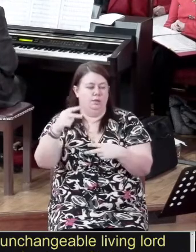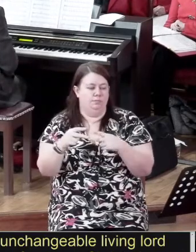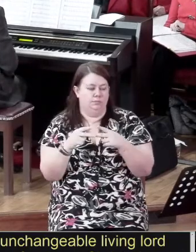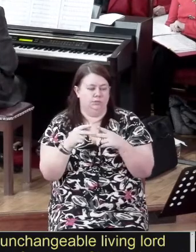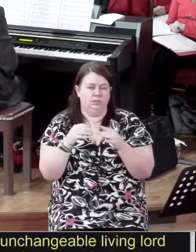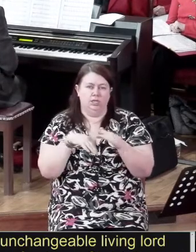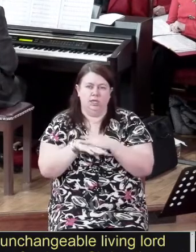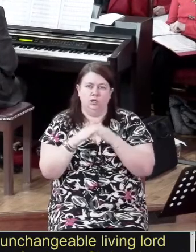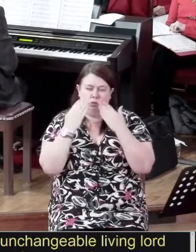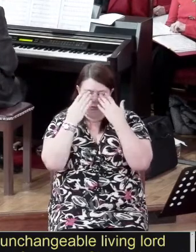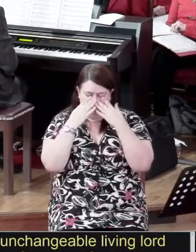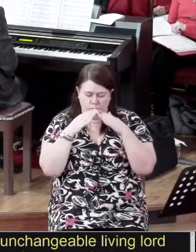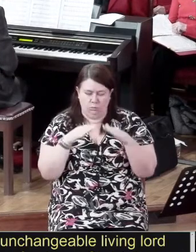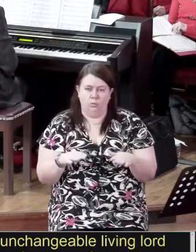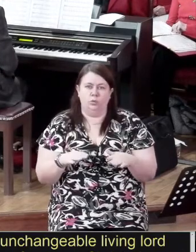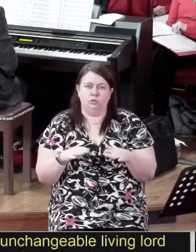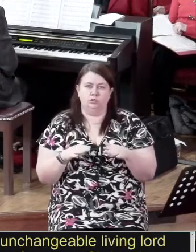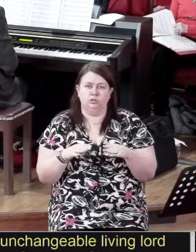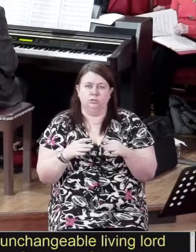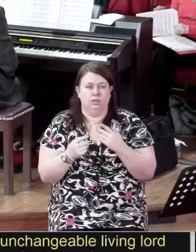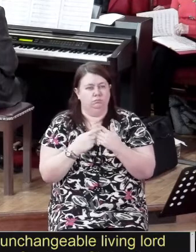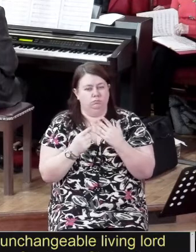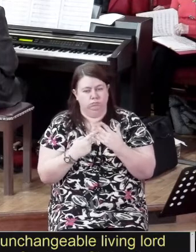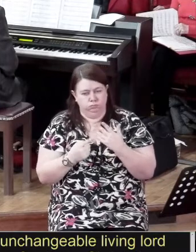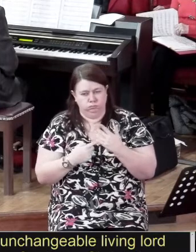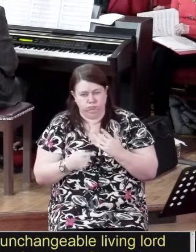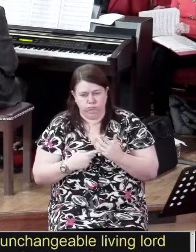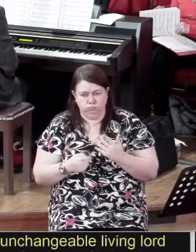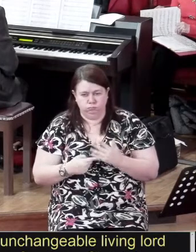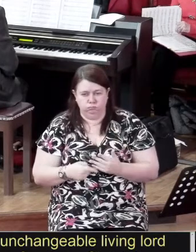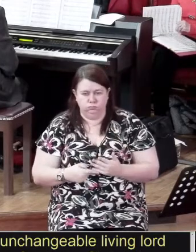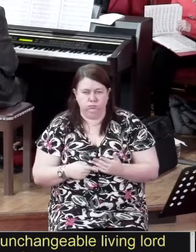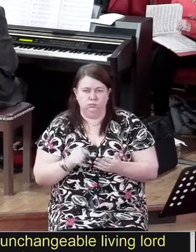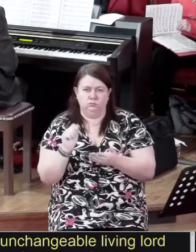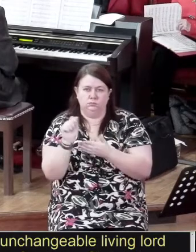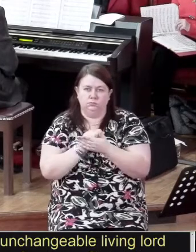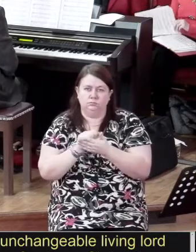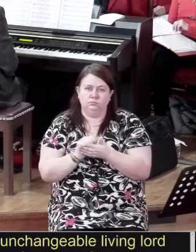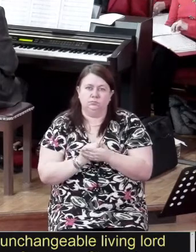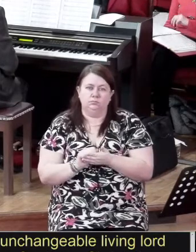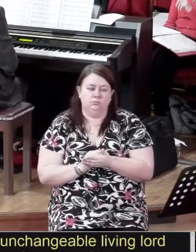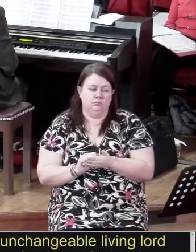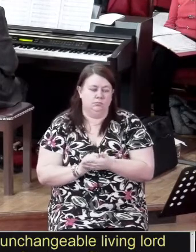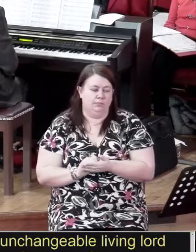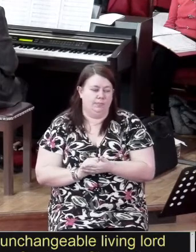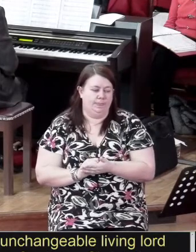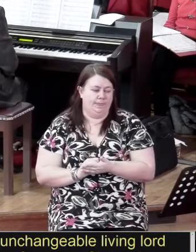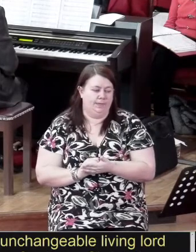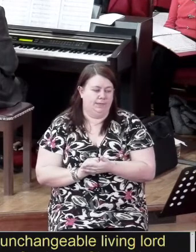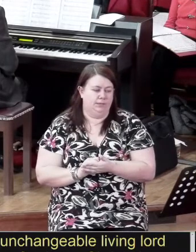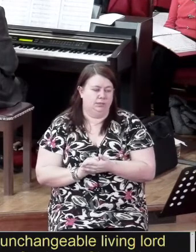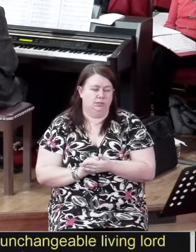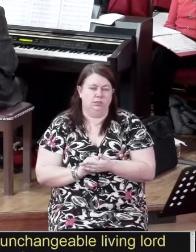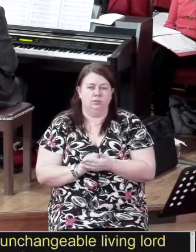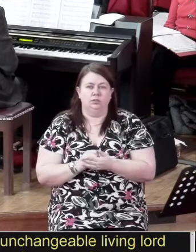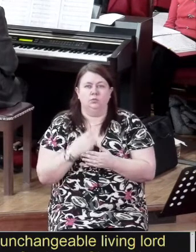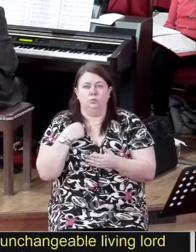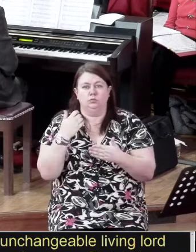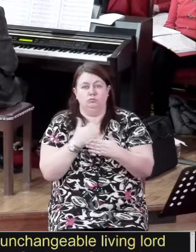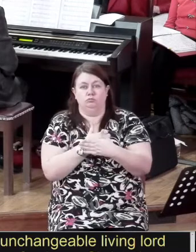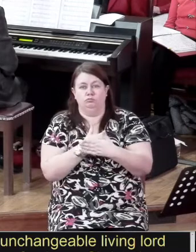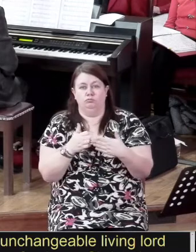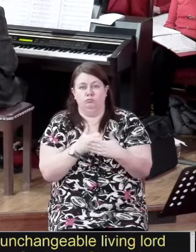in worship: Shine, Jesus, Shine, The Servant King, Knowing You, Jesus, Meekness and Majesty, God of the Poor, Beauty